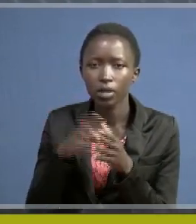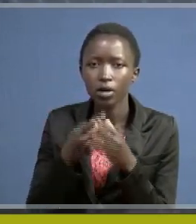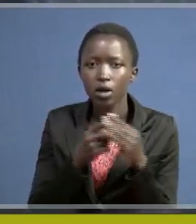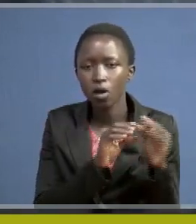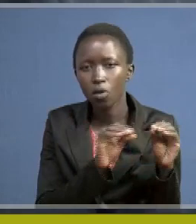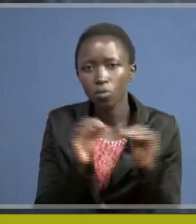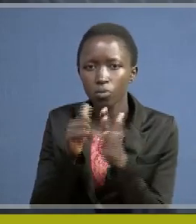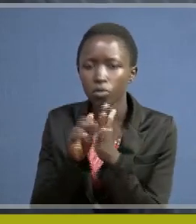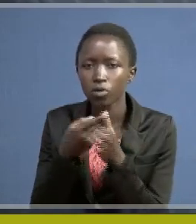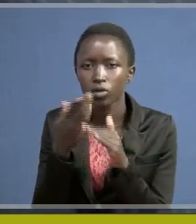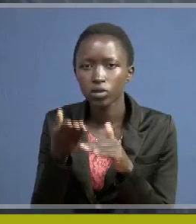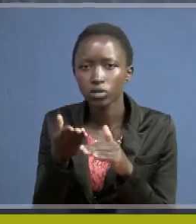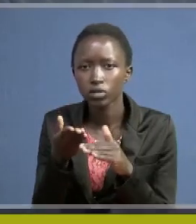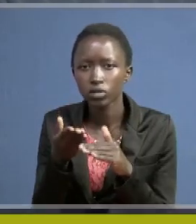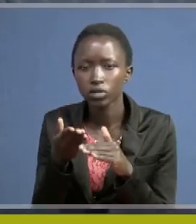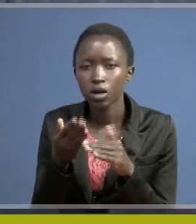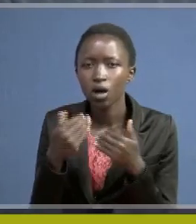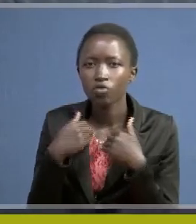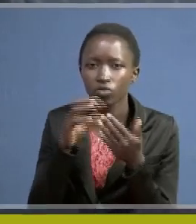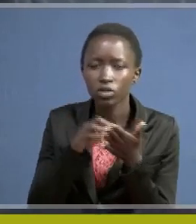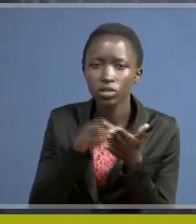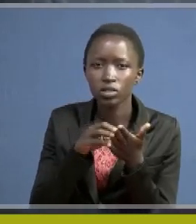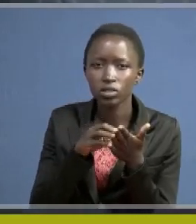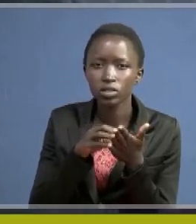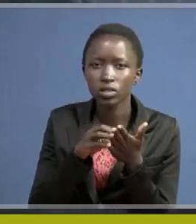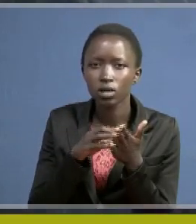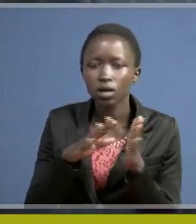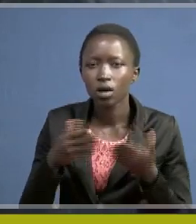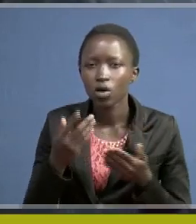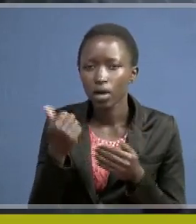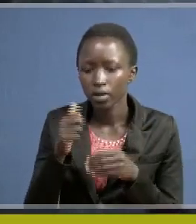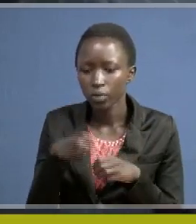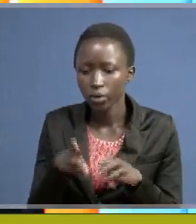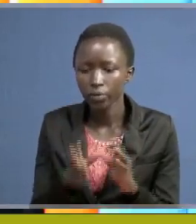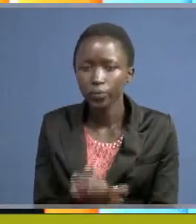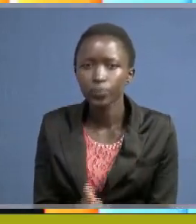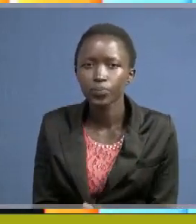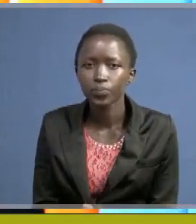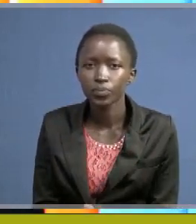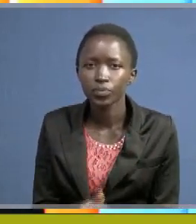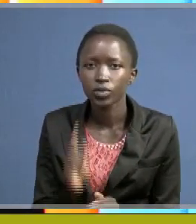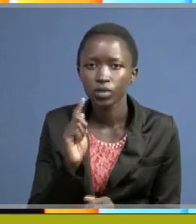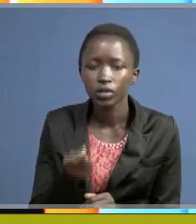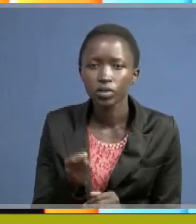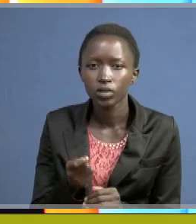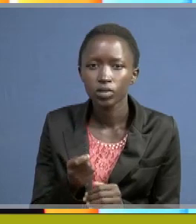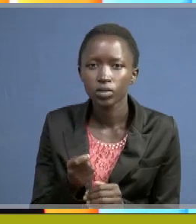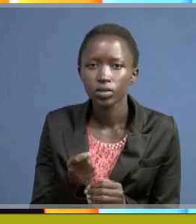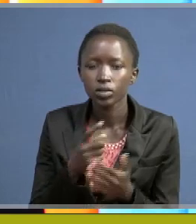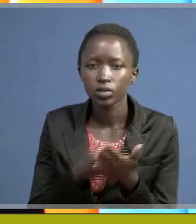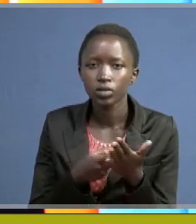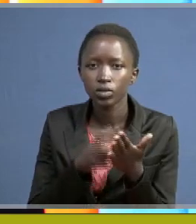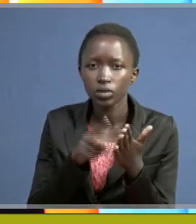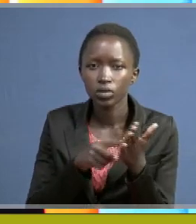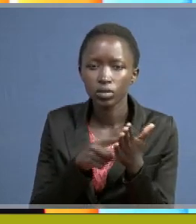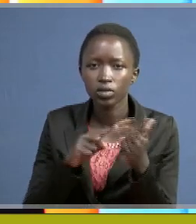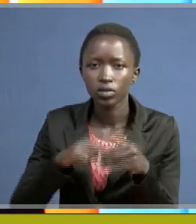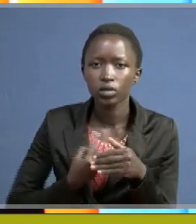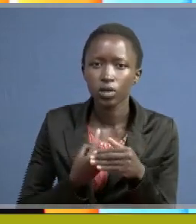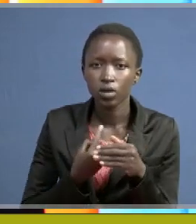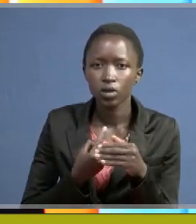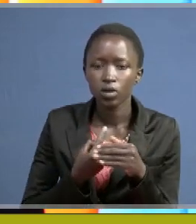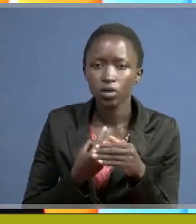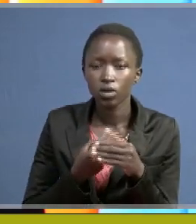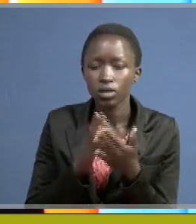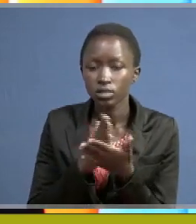kujiondoa kwa jaji kunaweza athiri kesi hiyo kwa njia yoyote ile? Judge will recuse or disqualify themselves from dealing